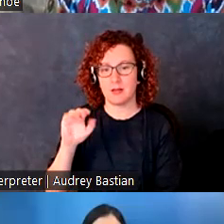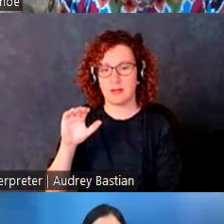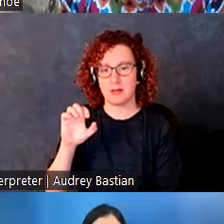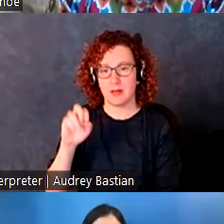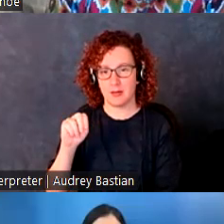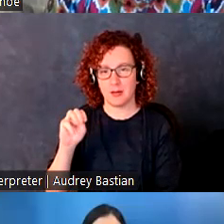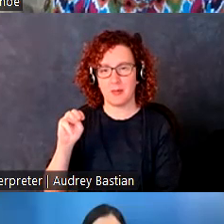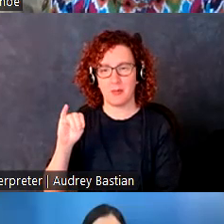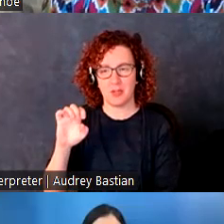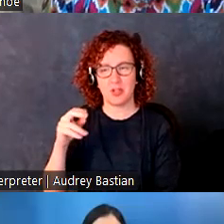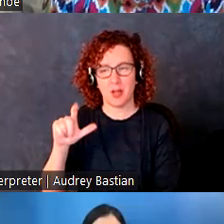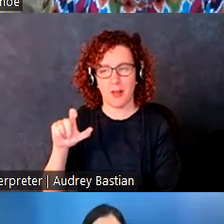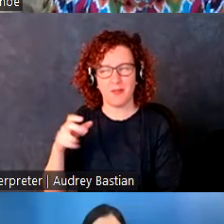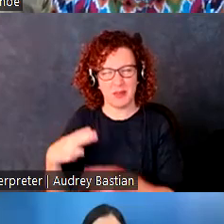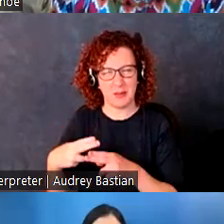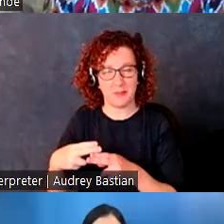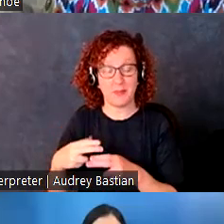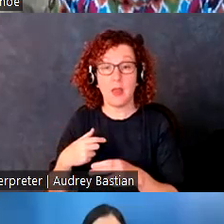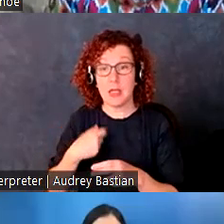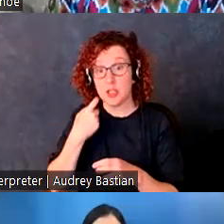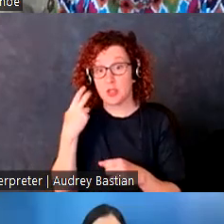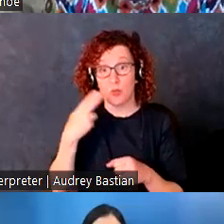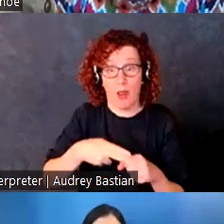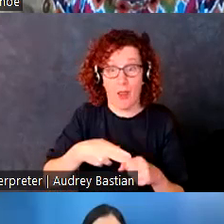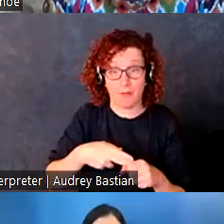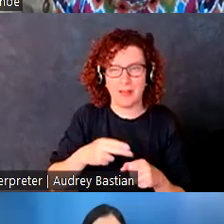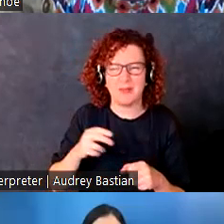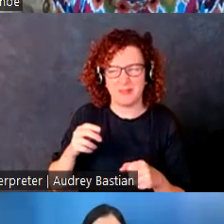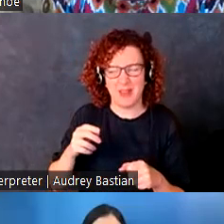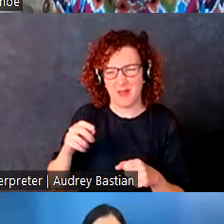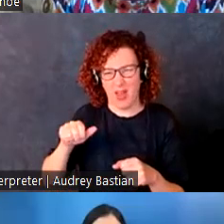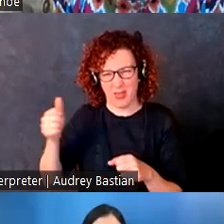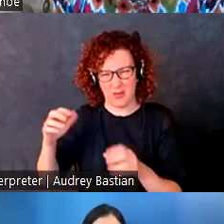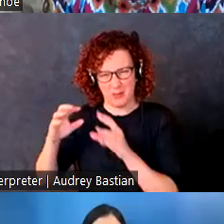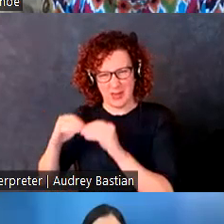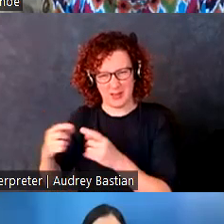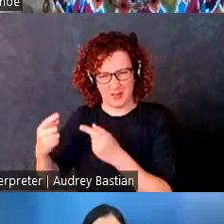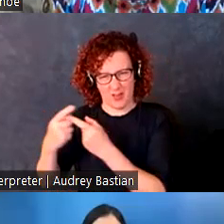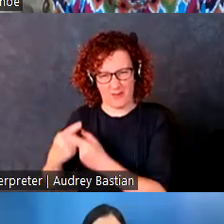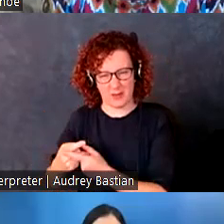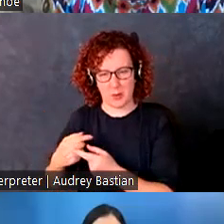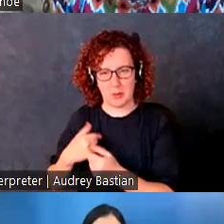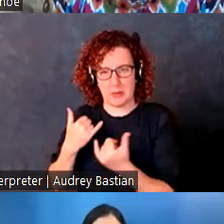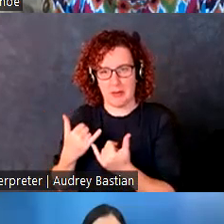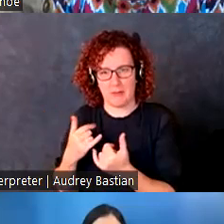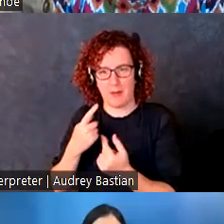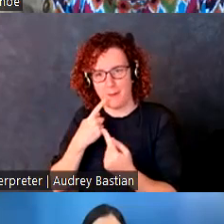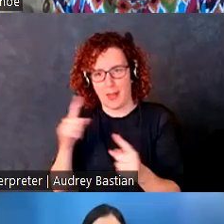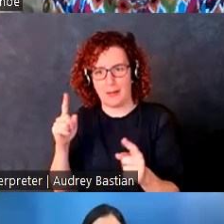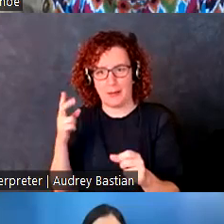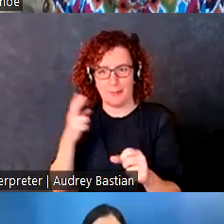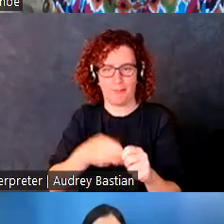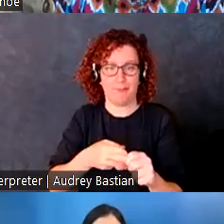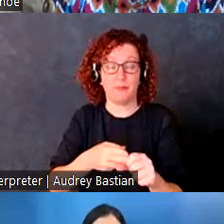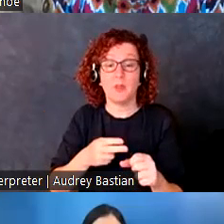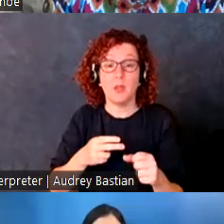arriving because of conflicts with other meetings. So I don't know if this was covered already, but what is is